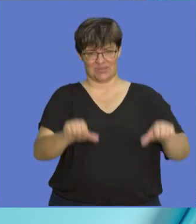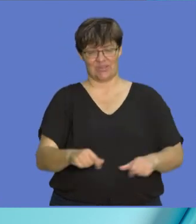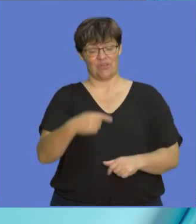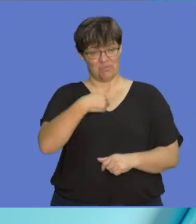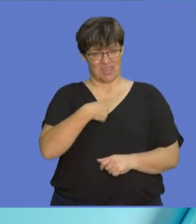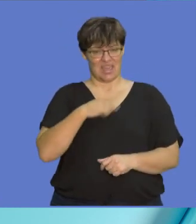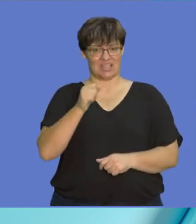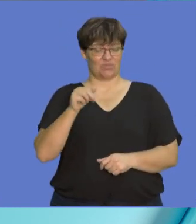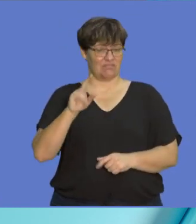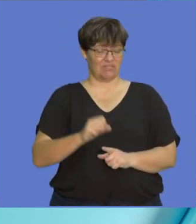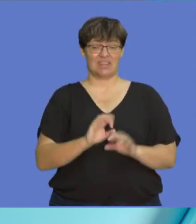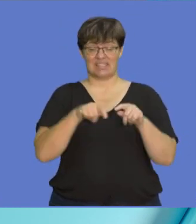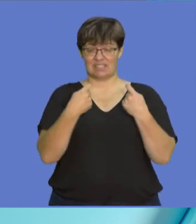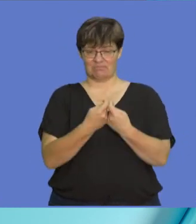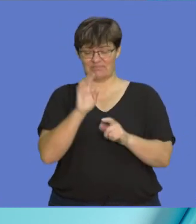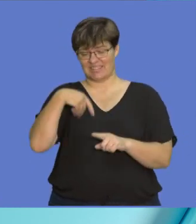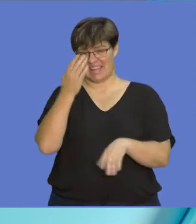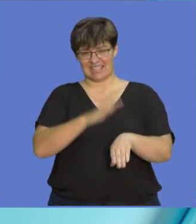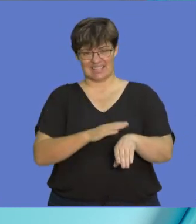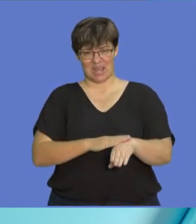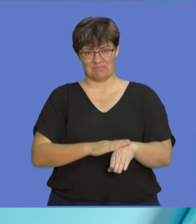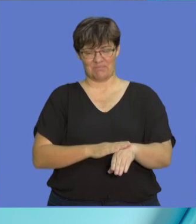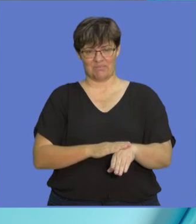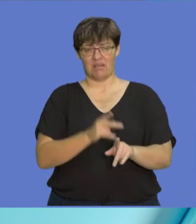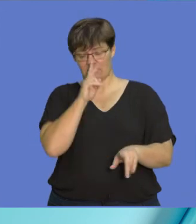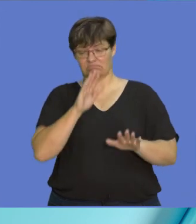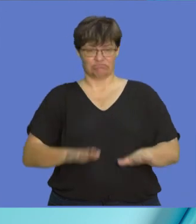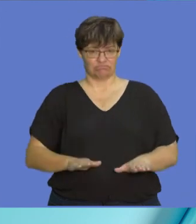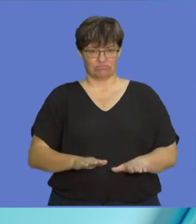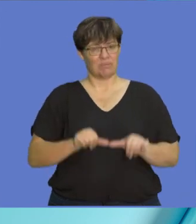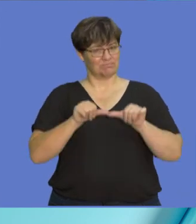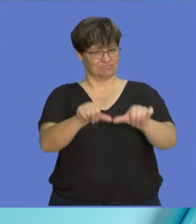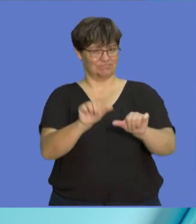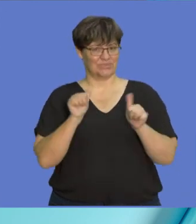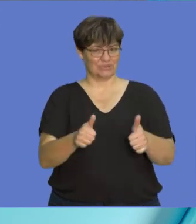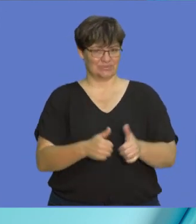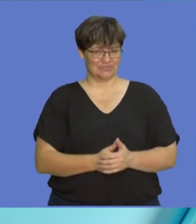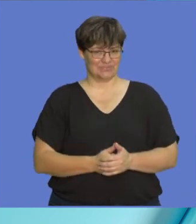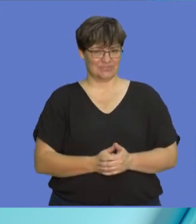and the team, until the next time, keep your feet in the ground and be good. Bye-bye.